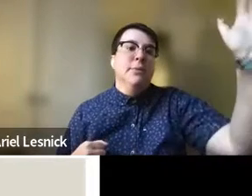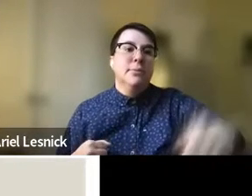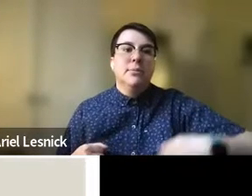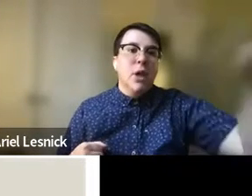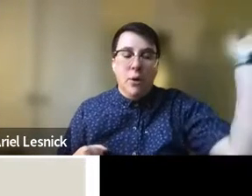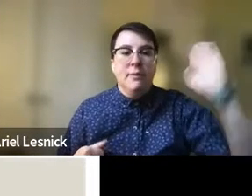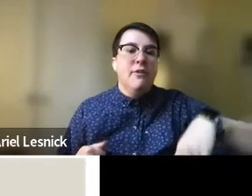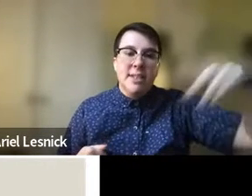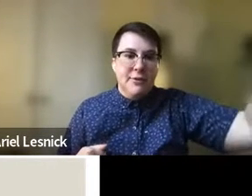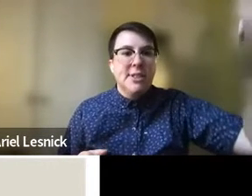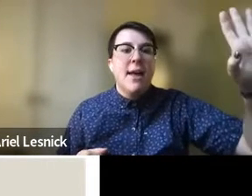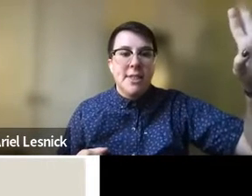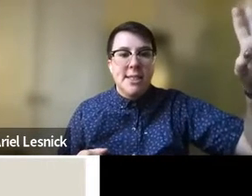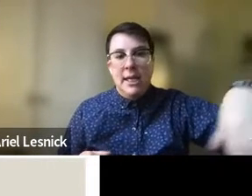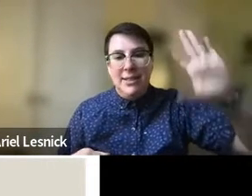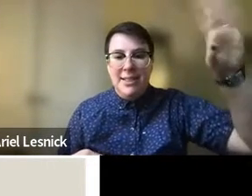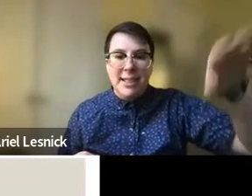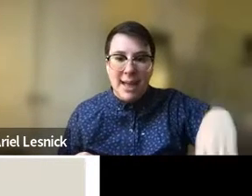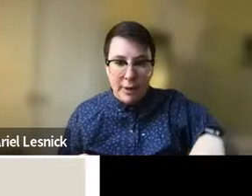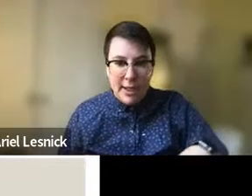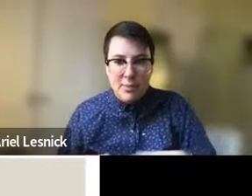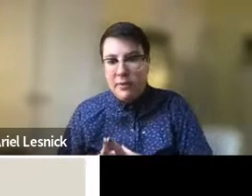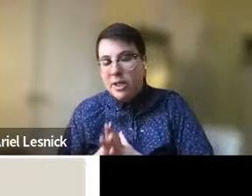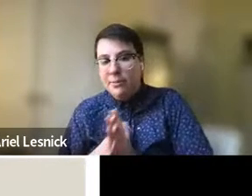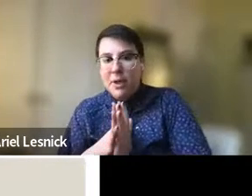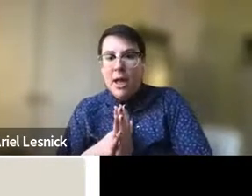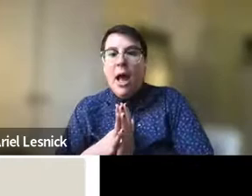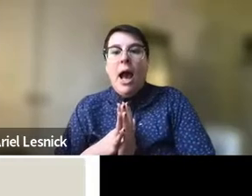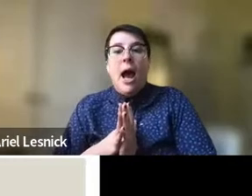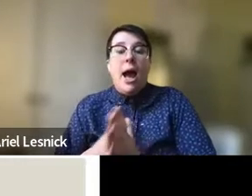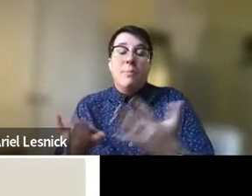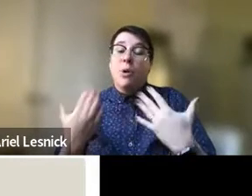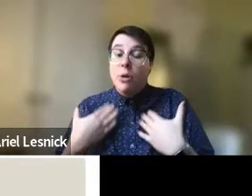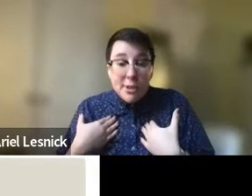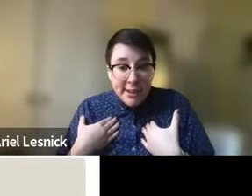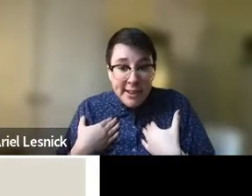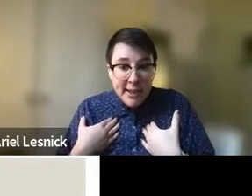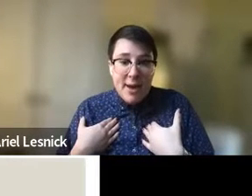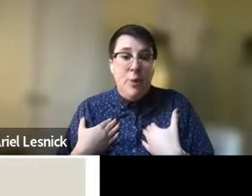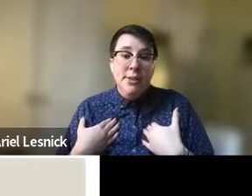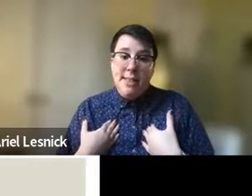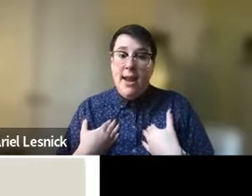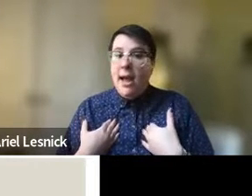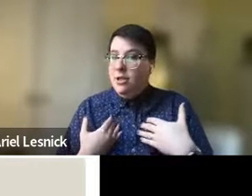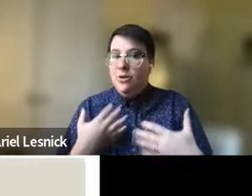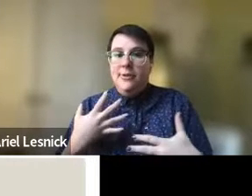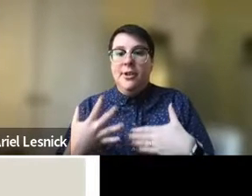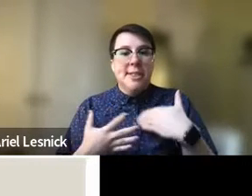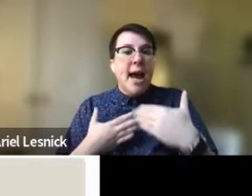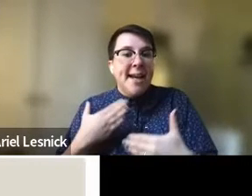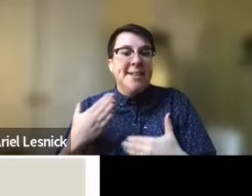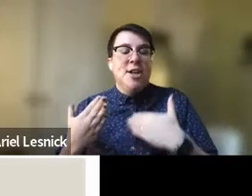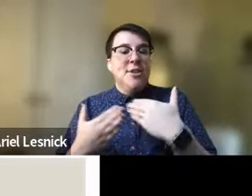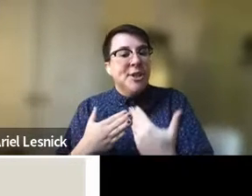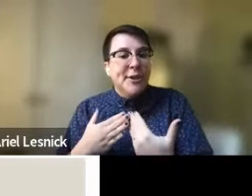oh, if it's not this thing, that's not really as big of a deal. Personally, I will say I do feel